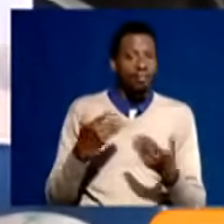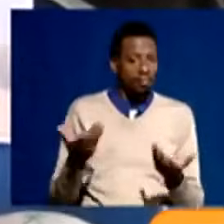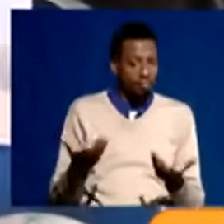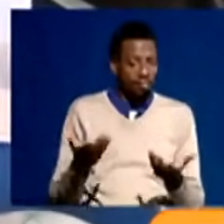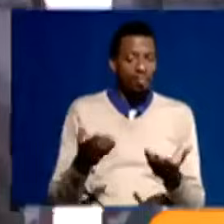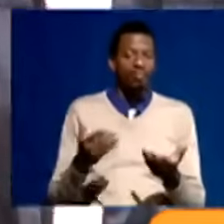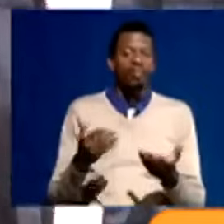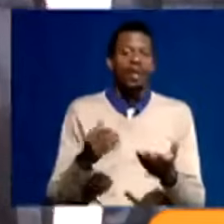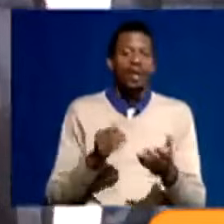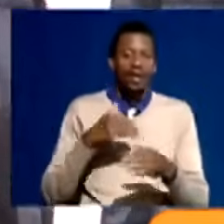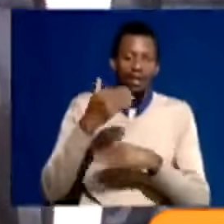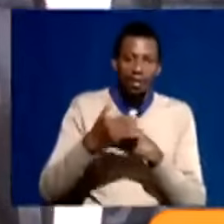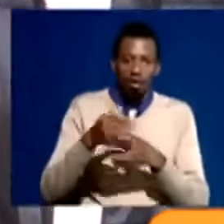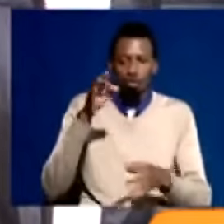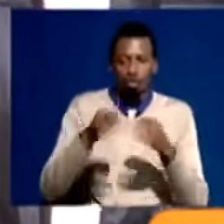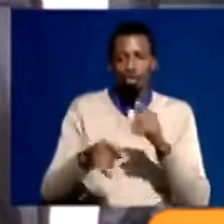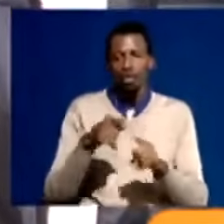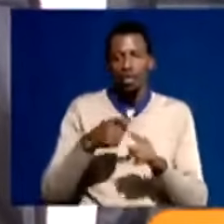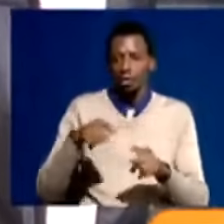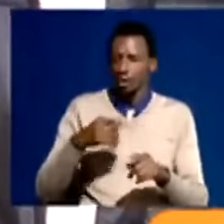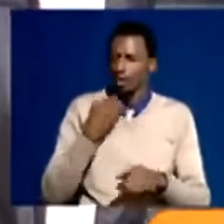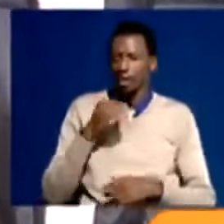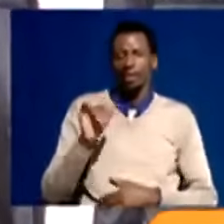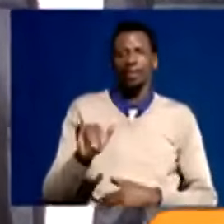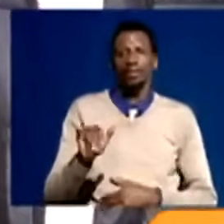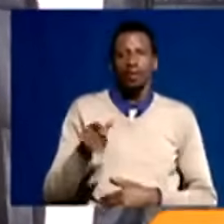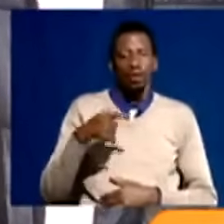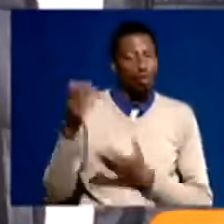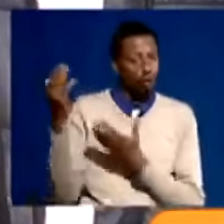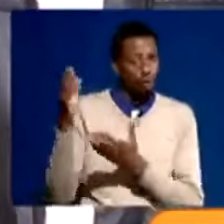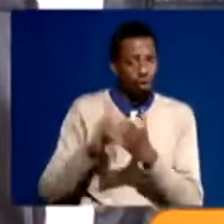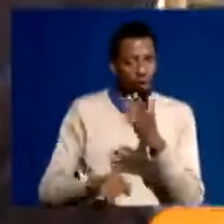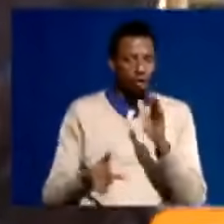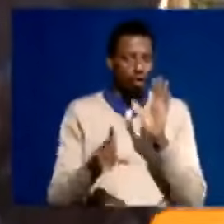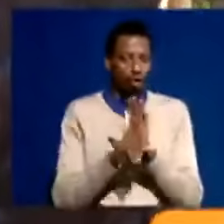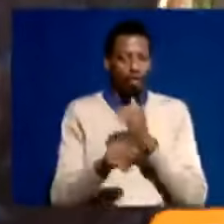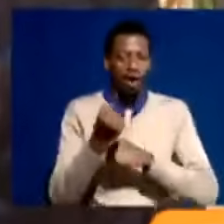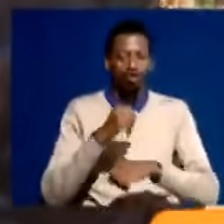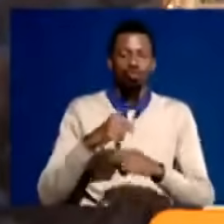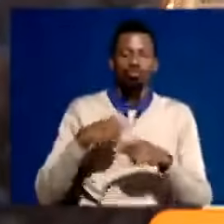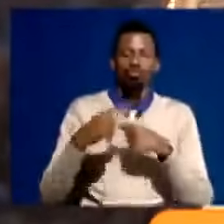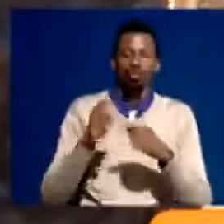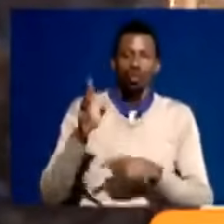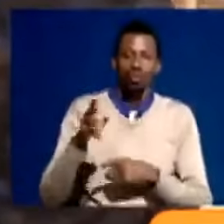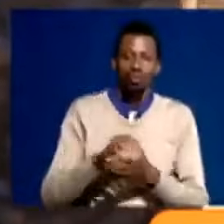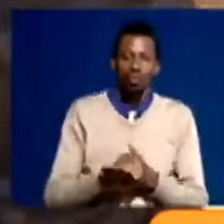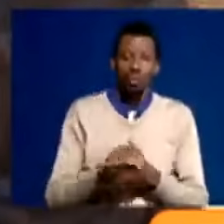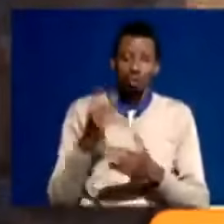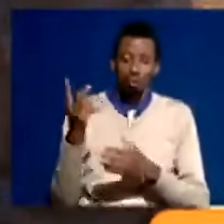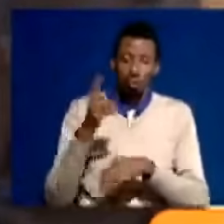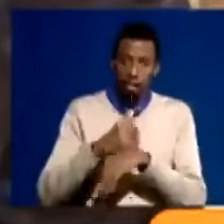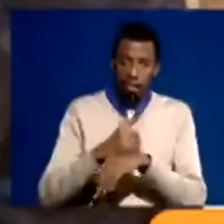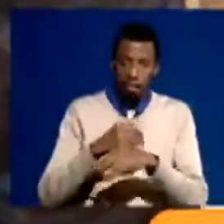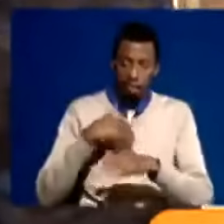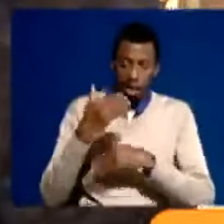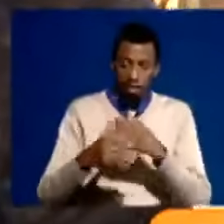are condemning it very highly. We hope the law will take its course. Siku mbili baada ya tukio, wahudumu